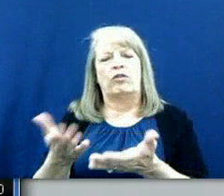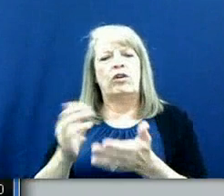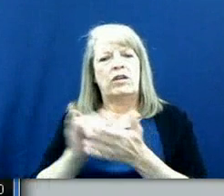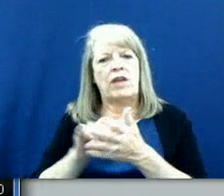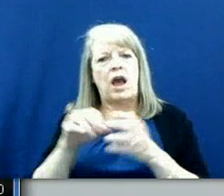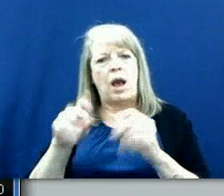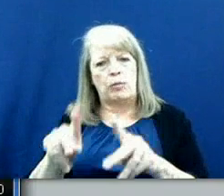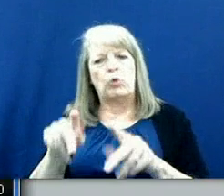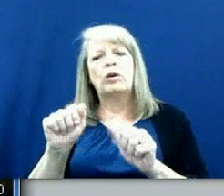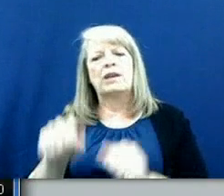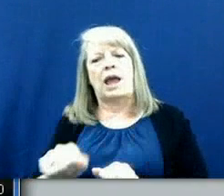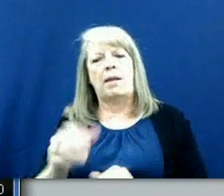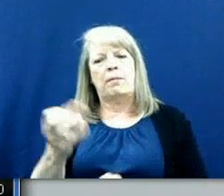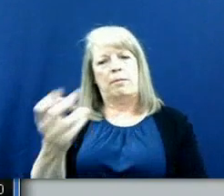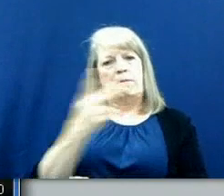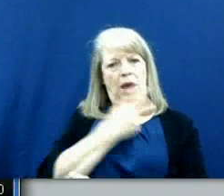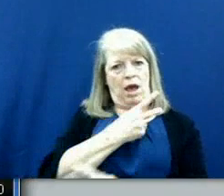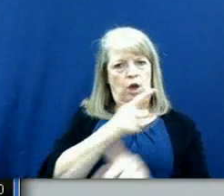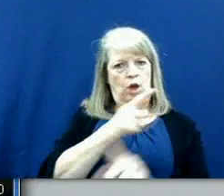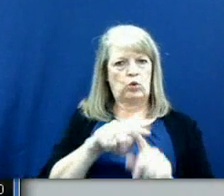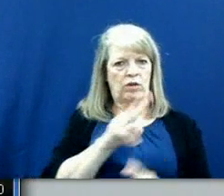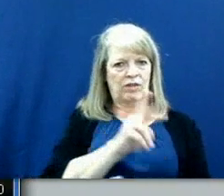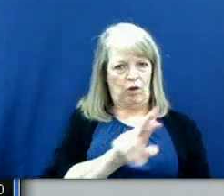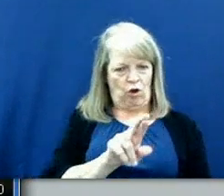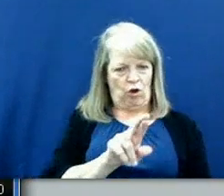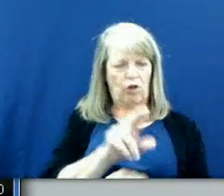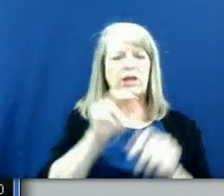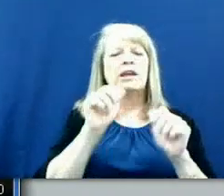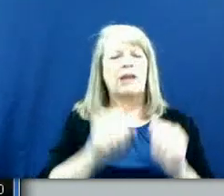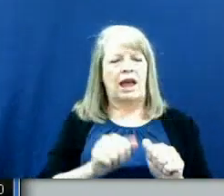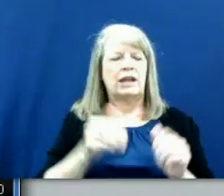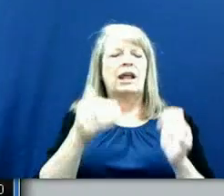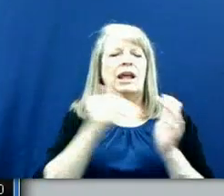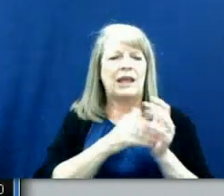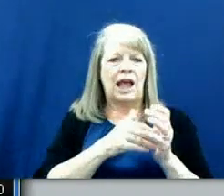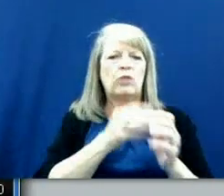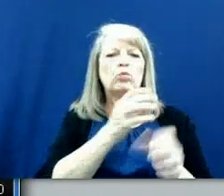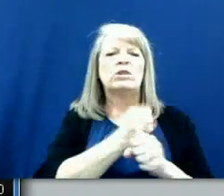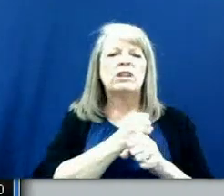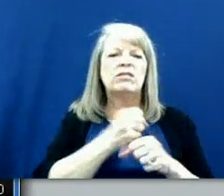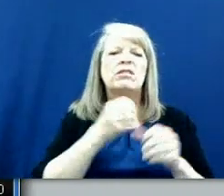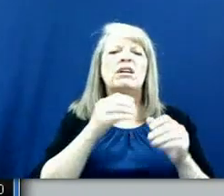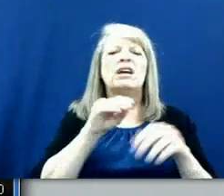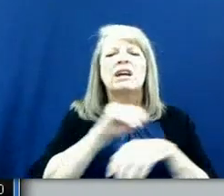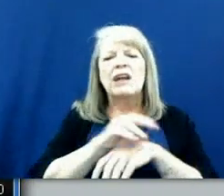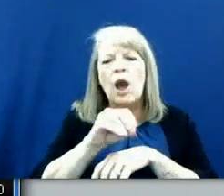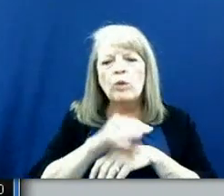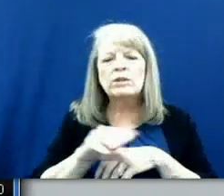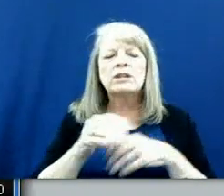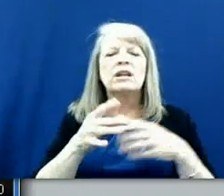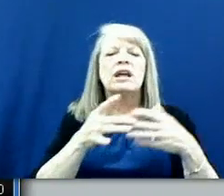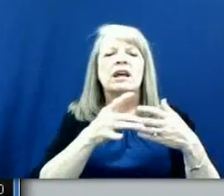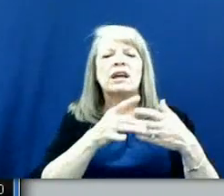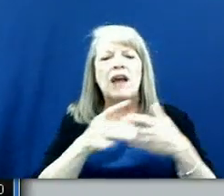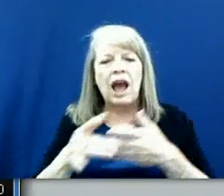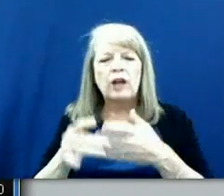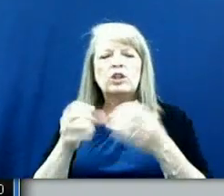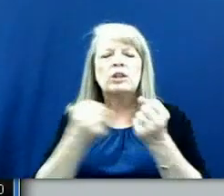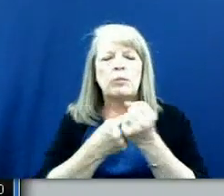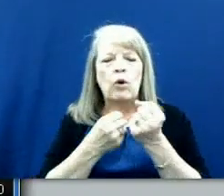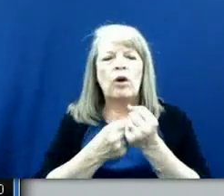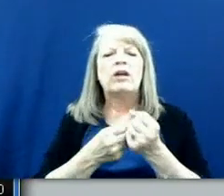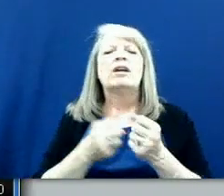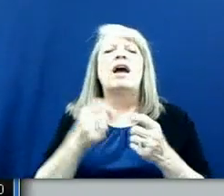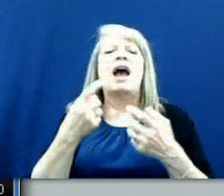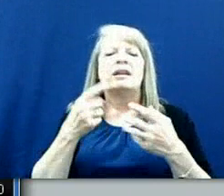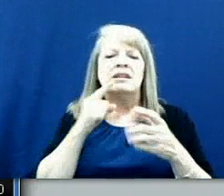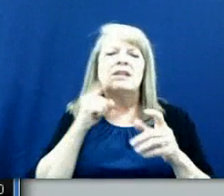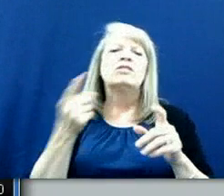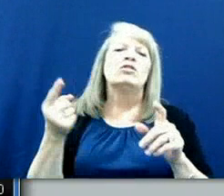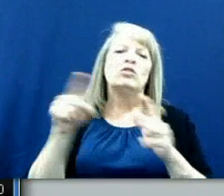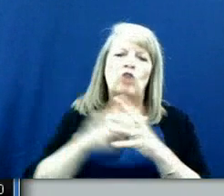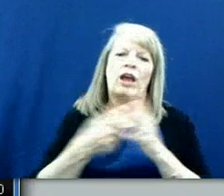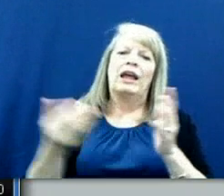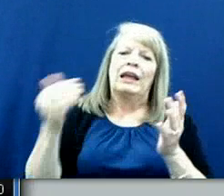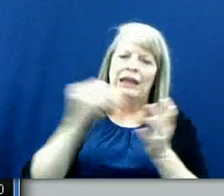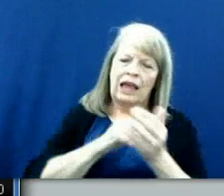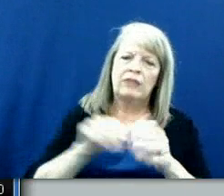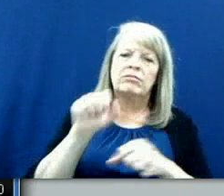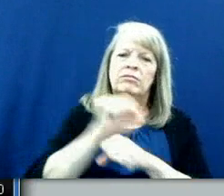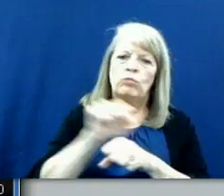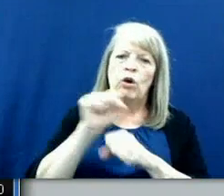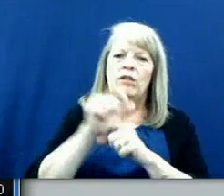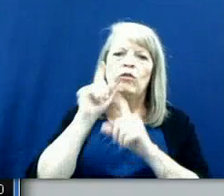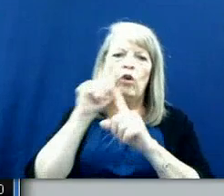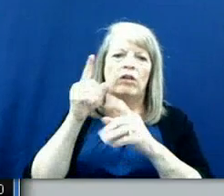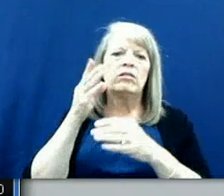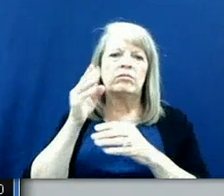to VR to receive counseling, guidance, and support as they begin the journey back to employment.